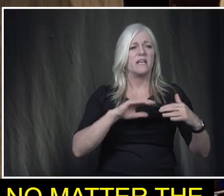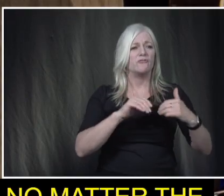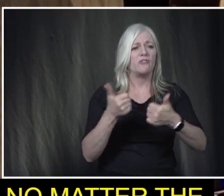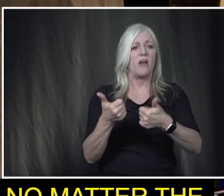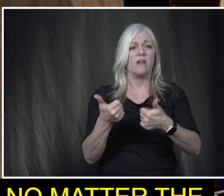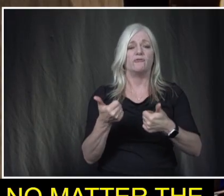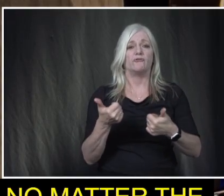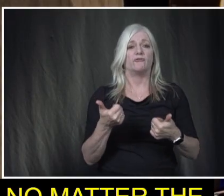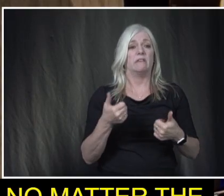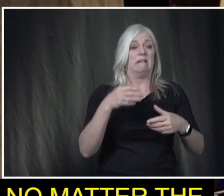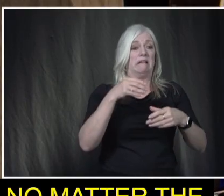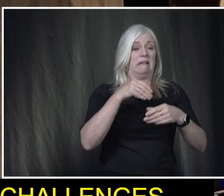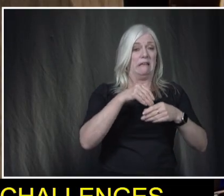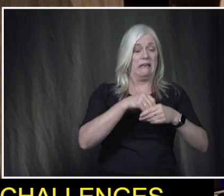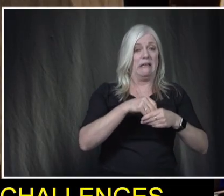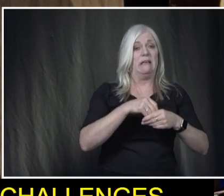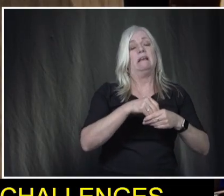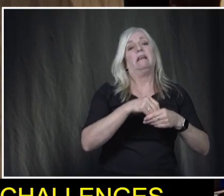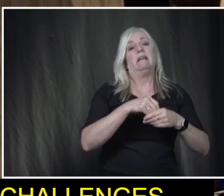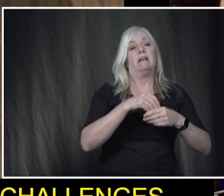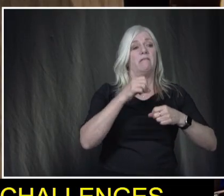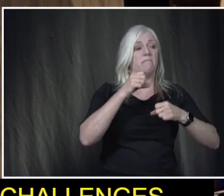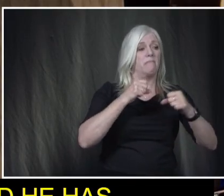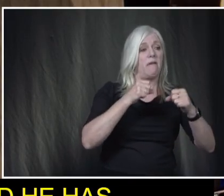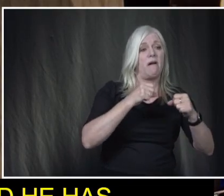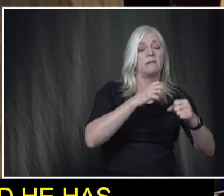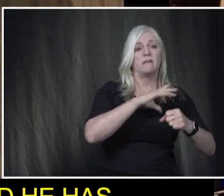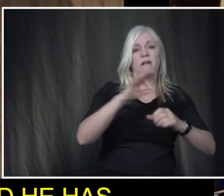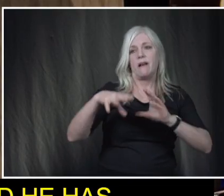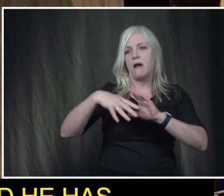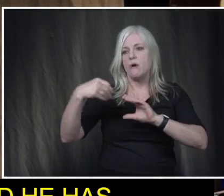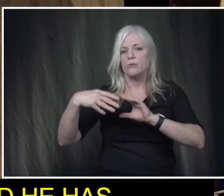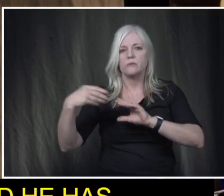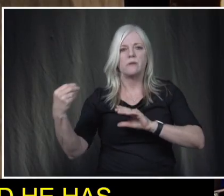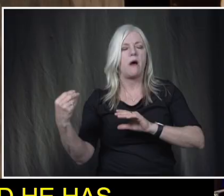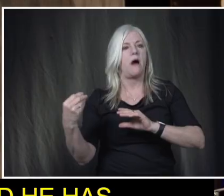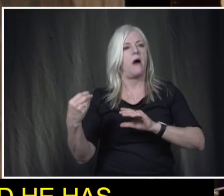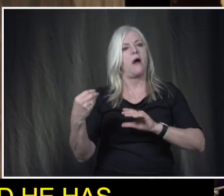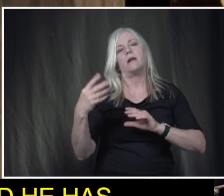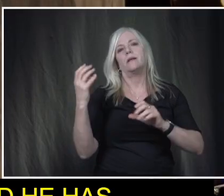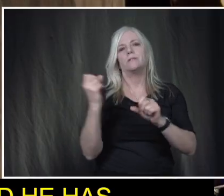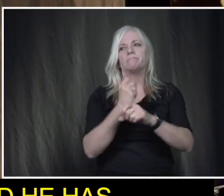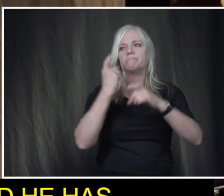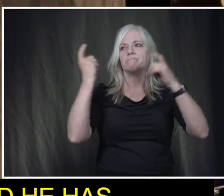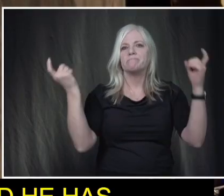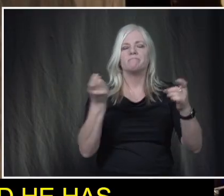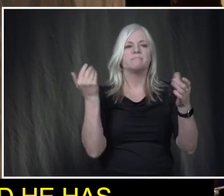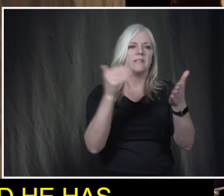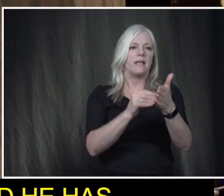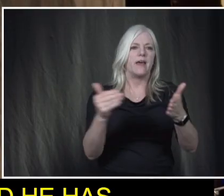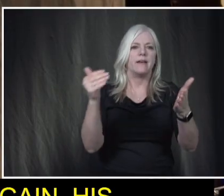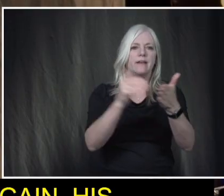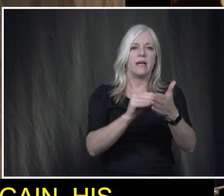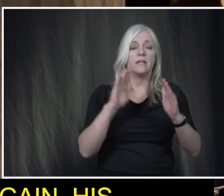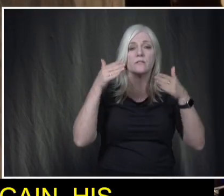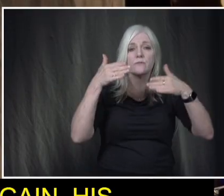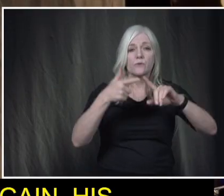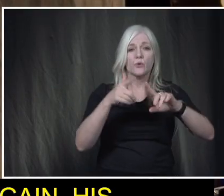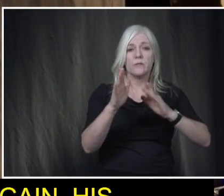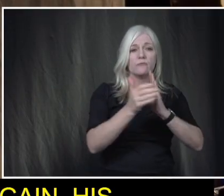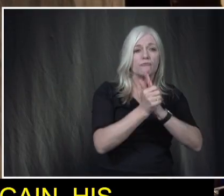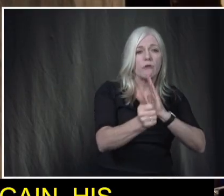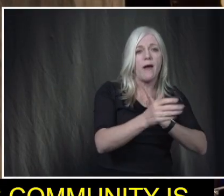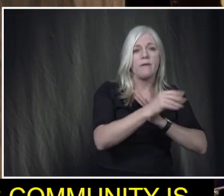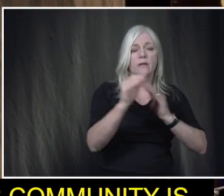and outside the ring, and he has emerged victorious time and again. His dedication to his craft and his